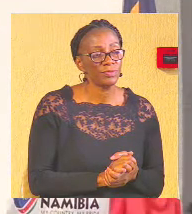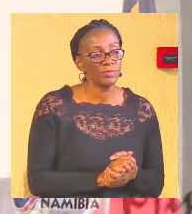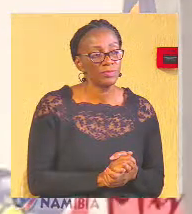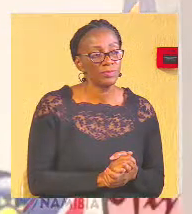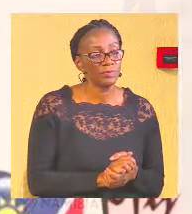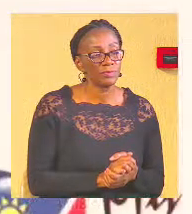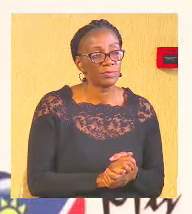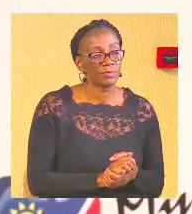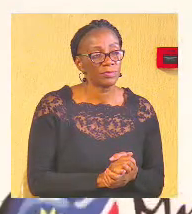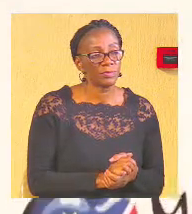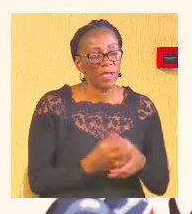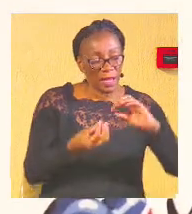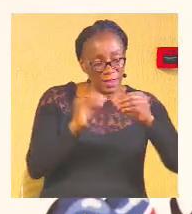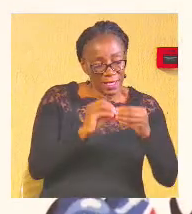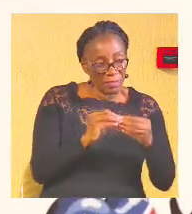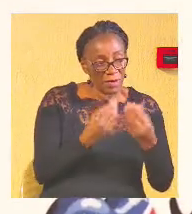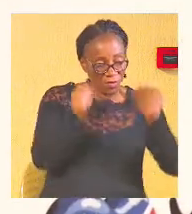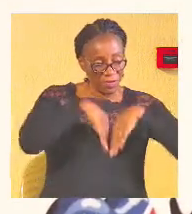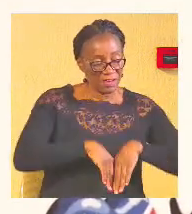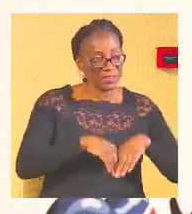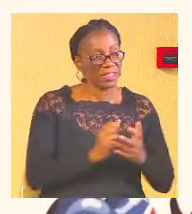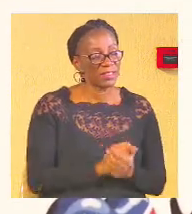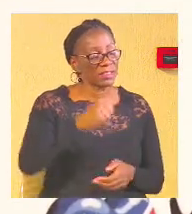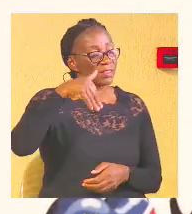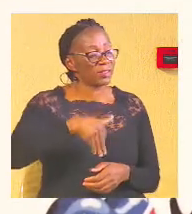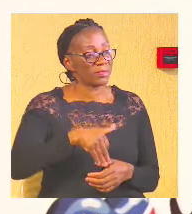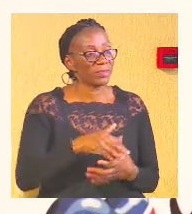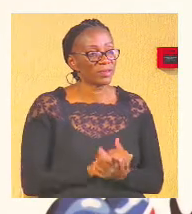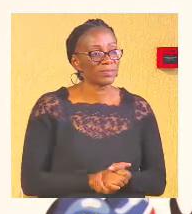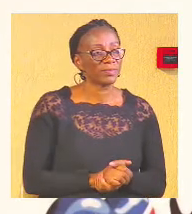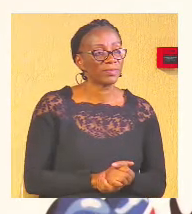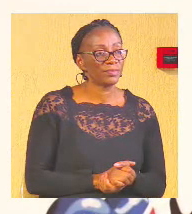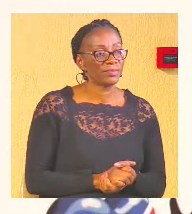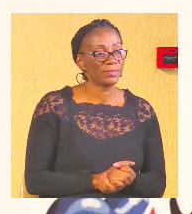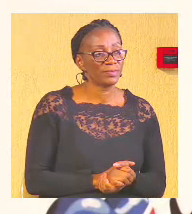number of cases. Again,